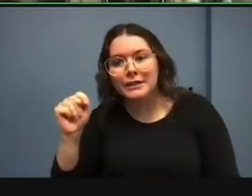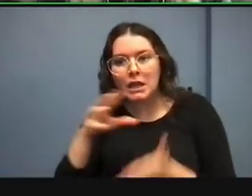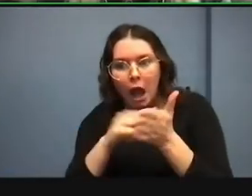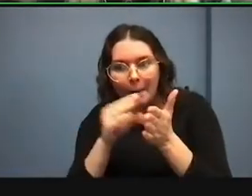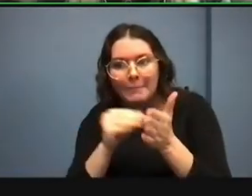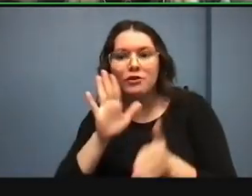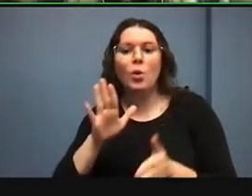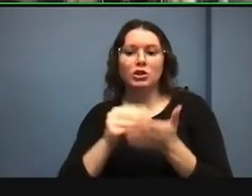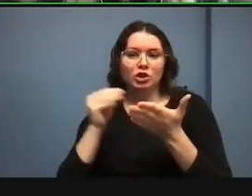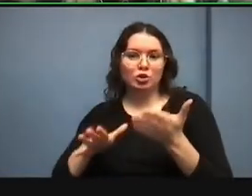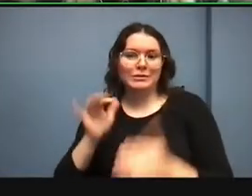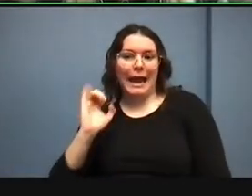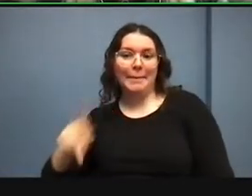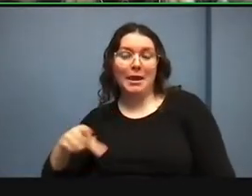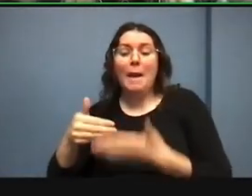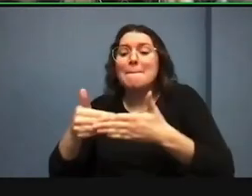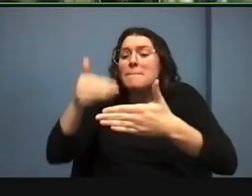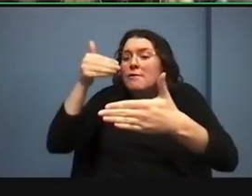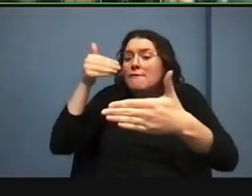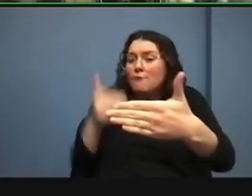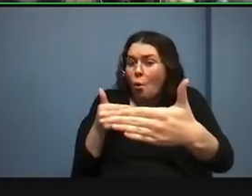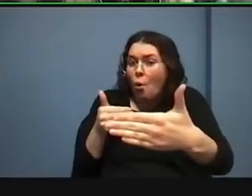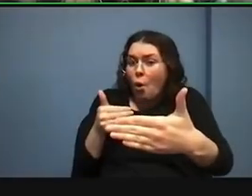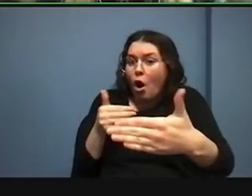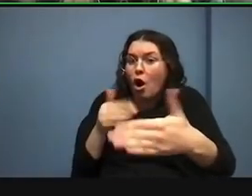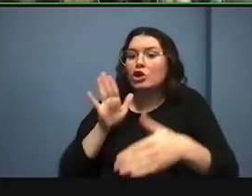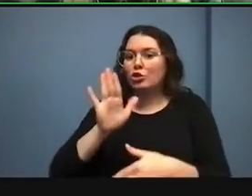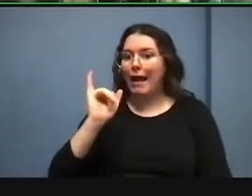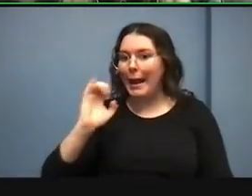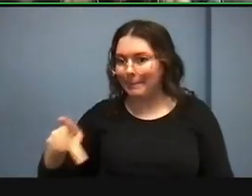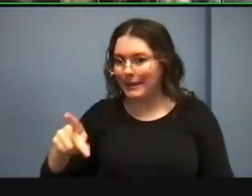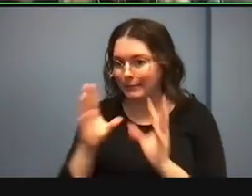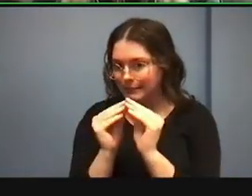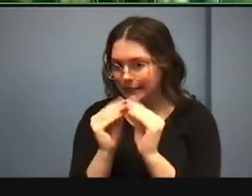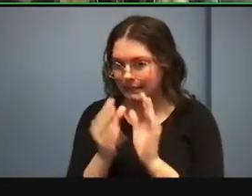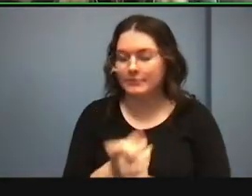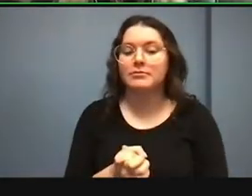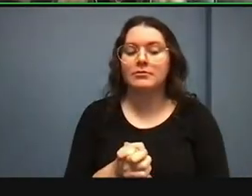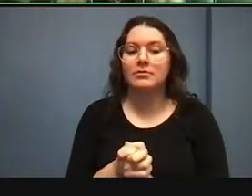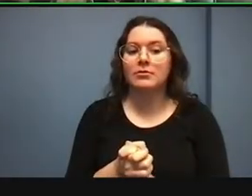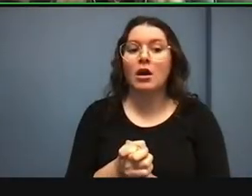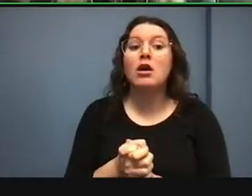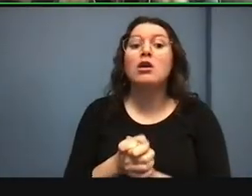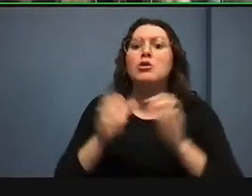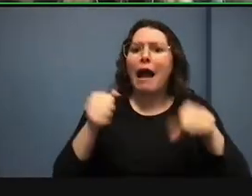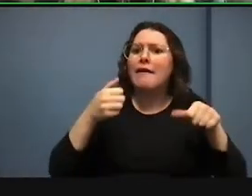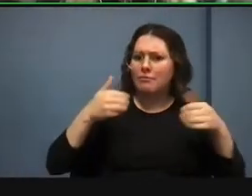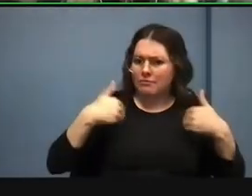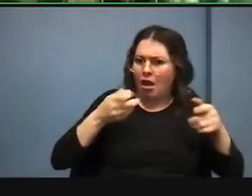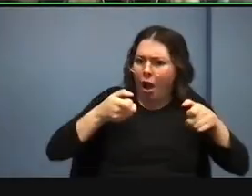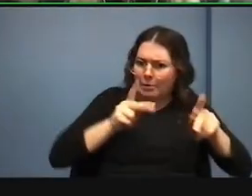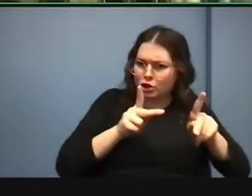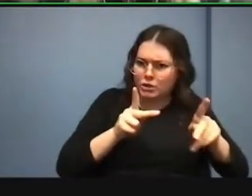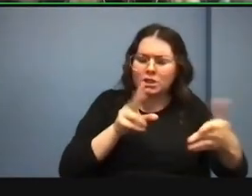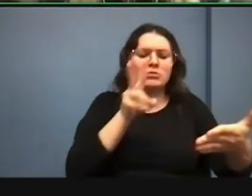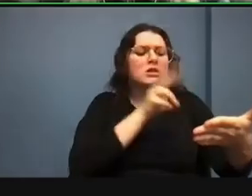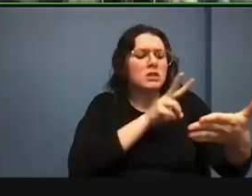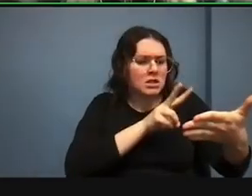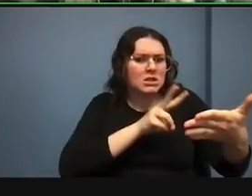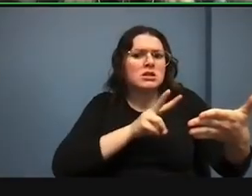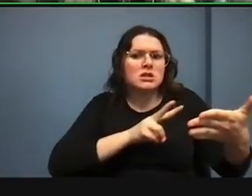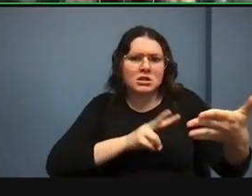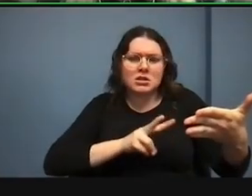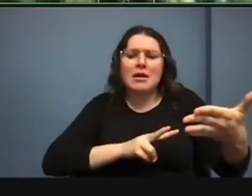student's IEP prior to your student's IEP meeting, so that you get an opportunity to look for anything